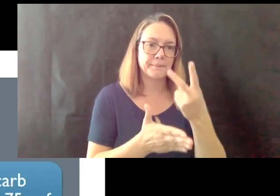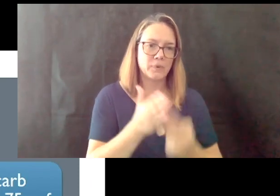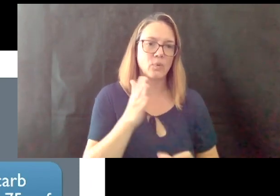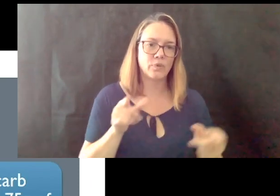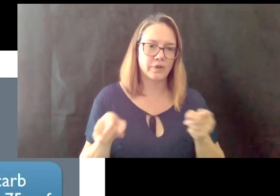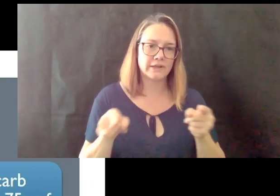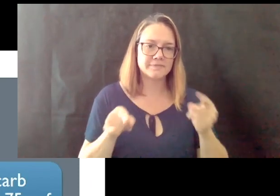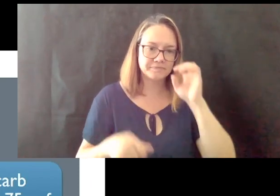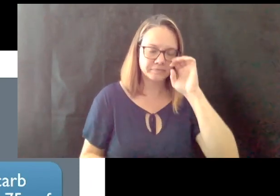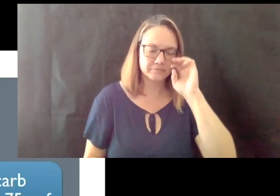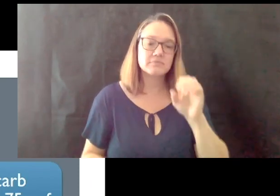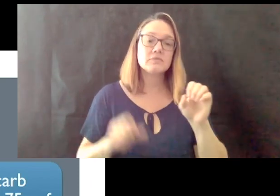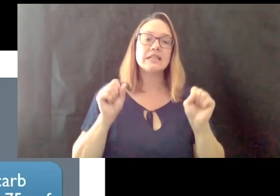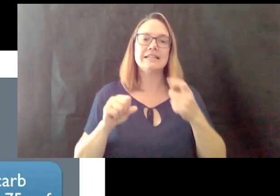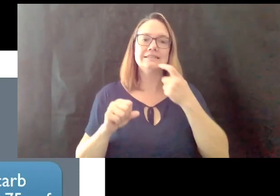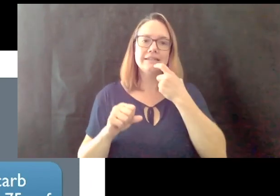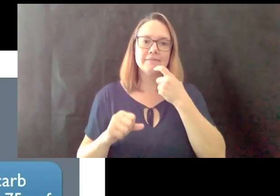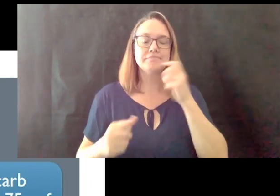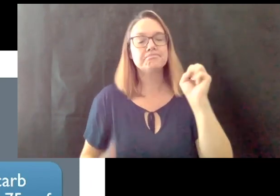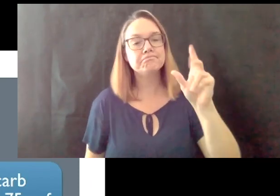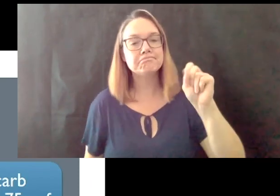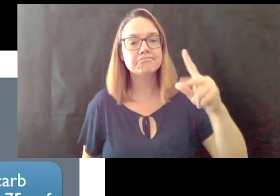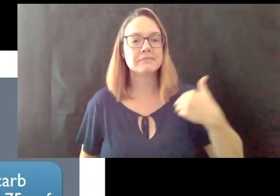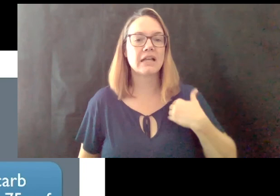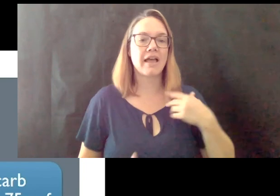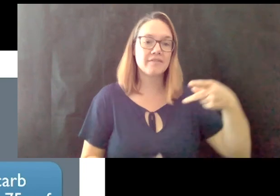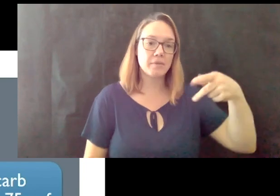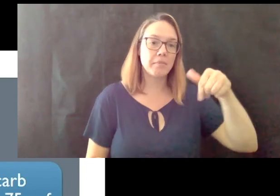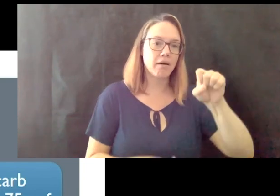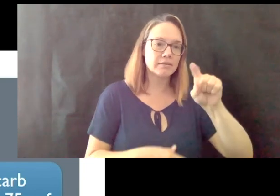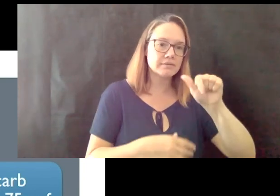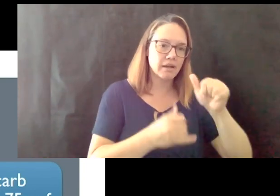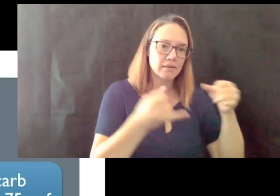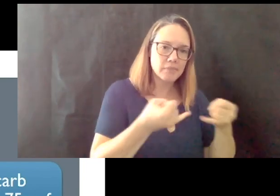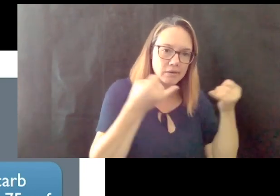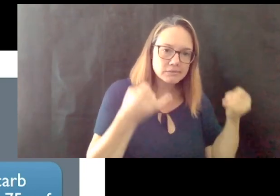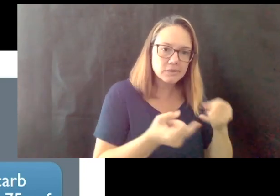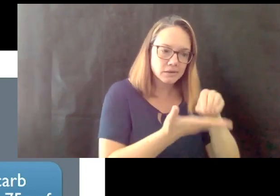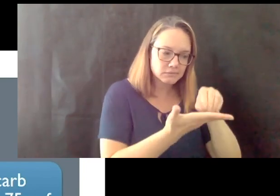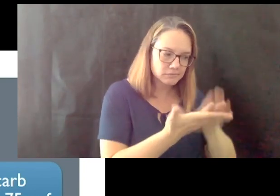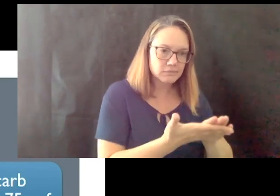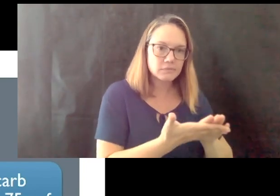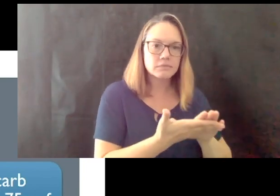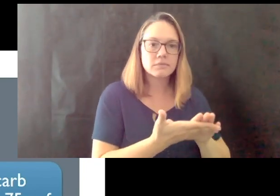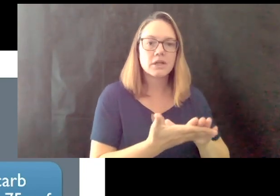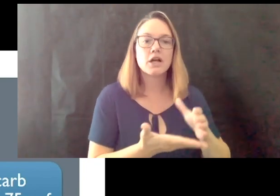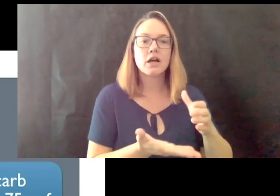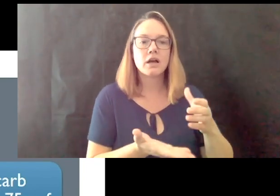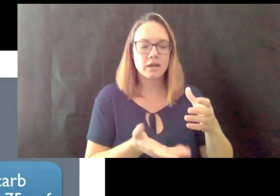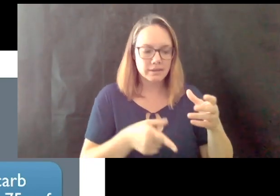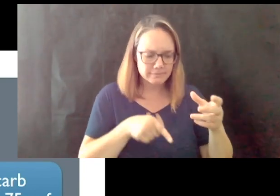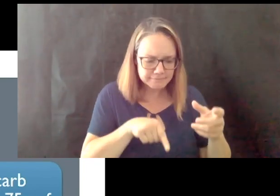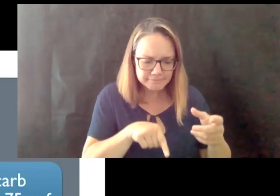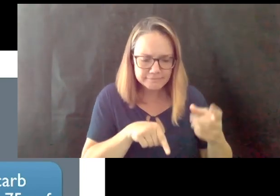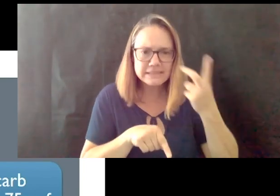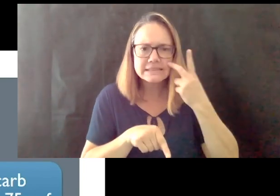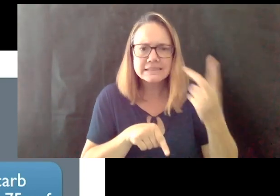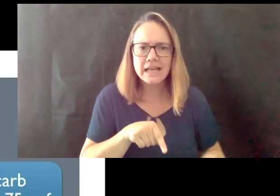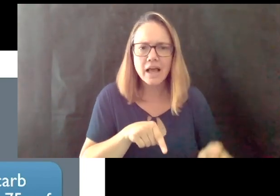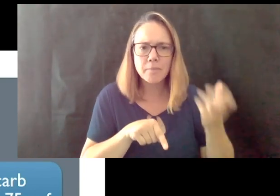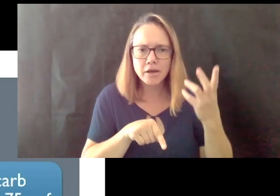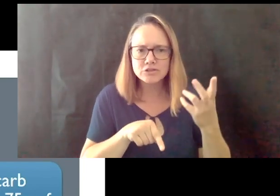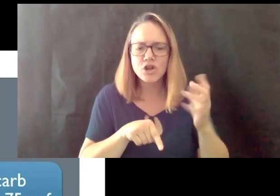per serving. And so you could say, okay, well, I have pasta written down. What's the serving size for